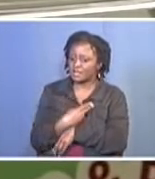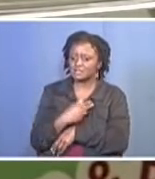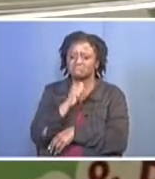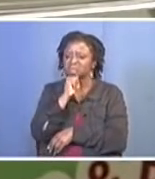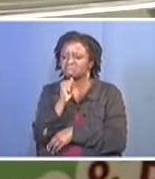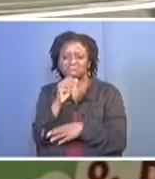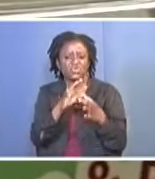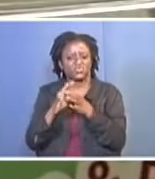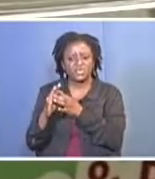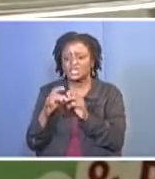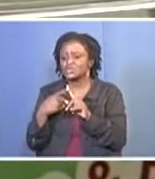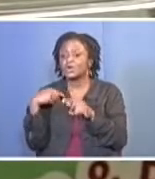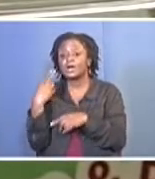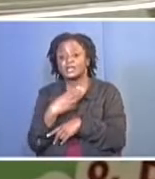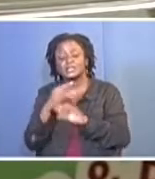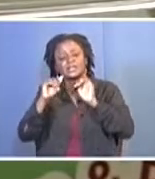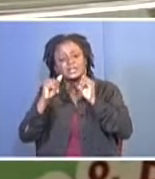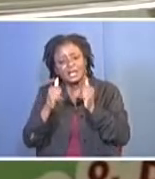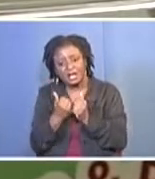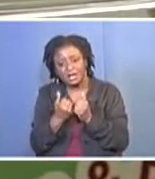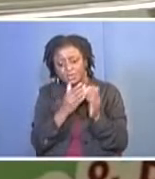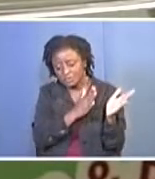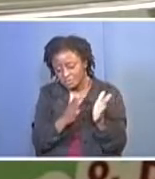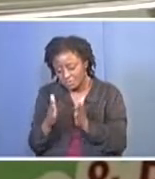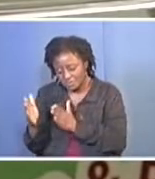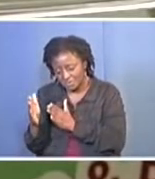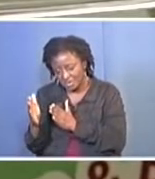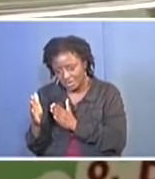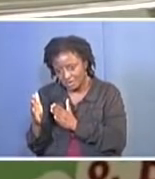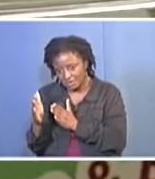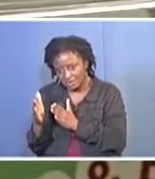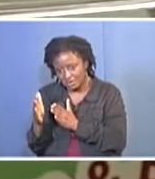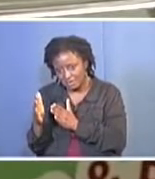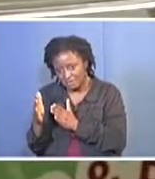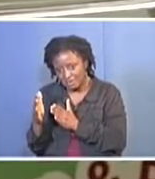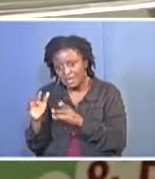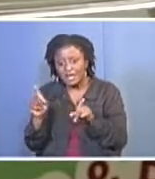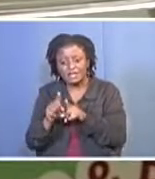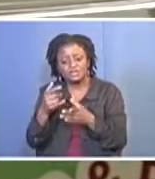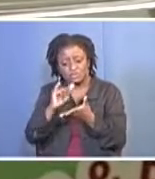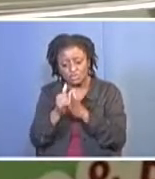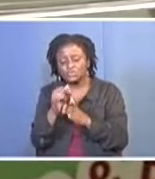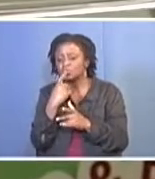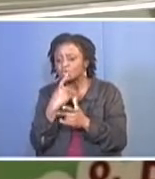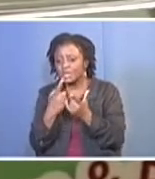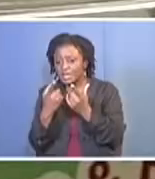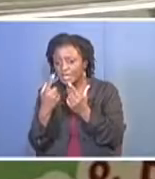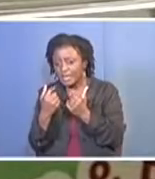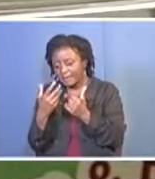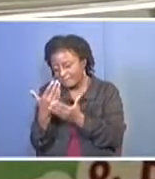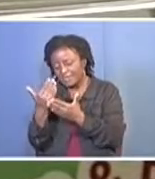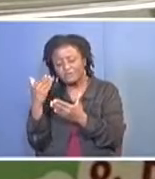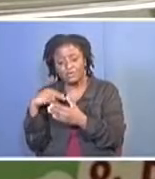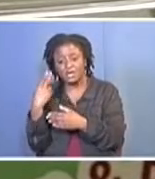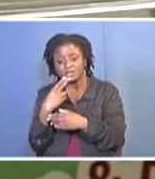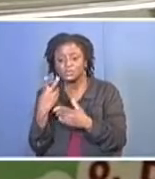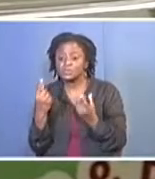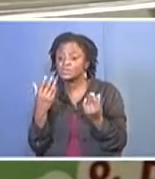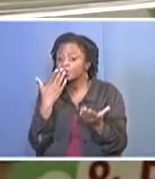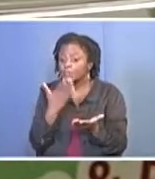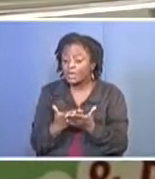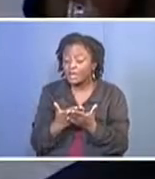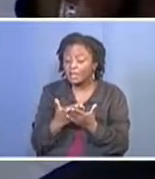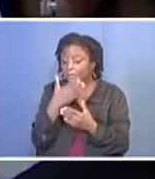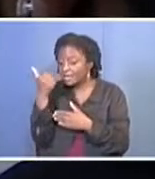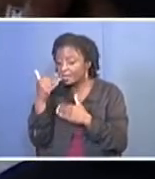us. It's to do about how we prepare the ground, as those who came before us did for us. We've done well, much better than